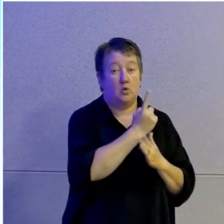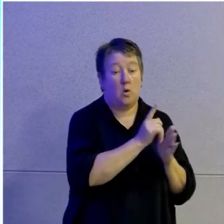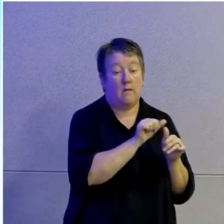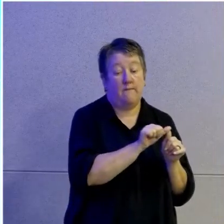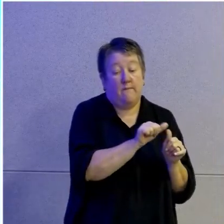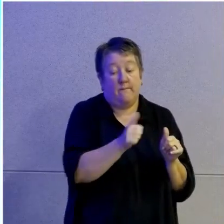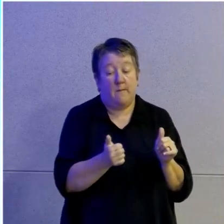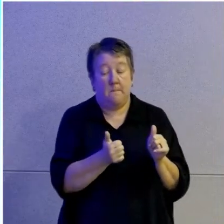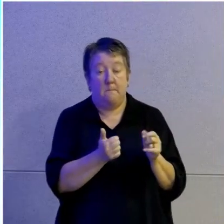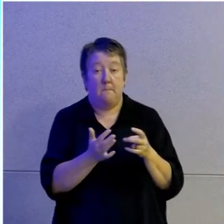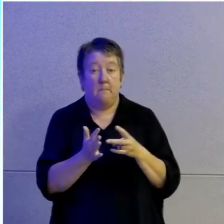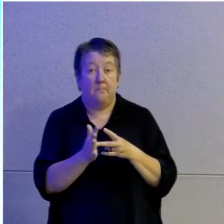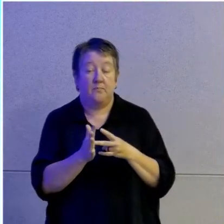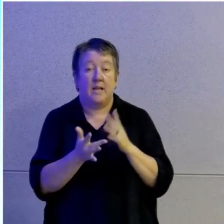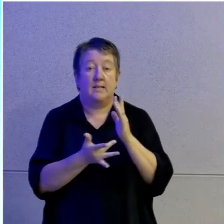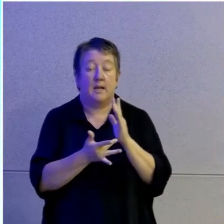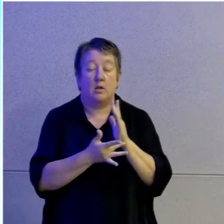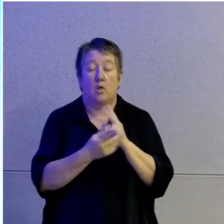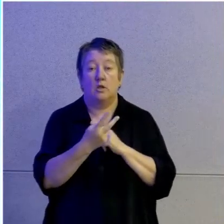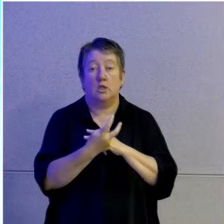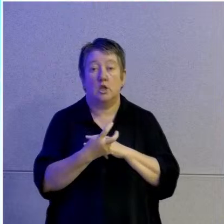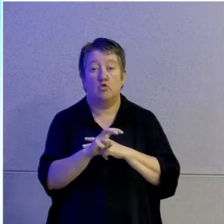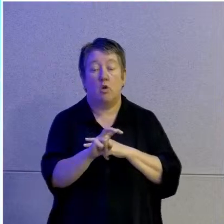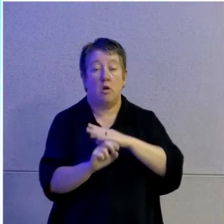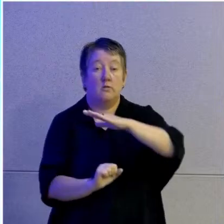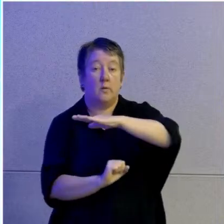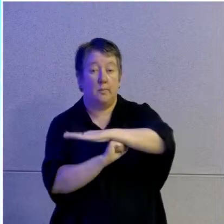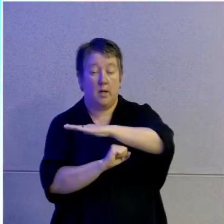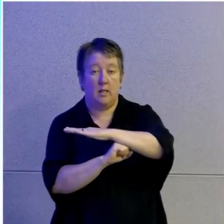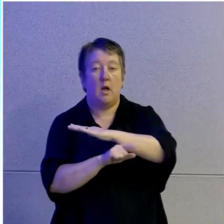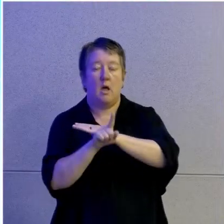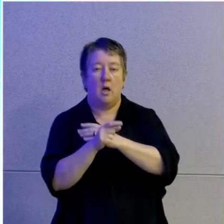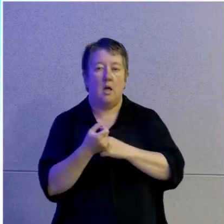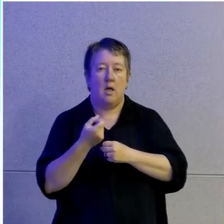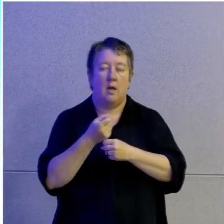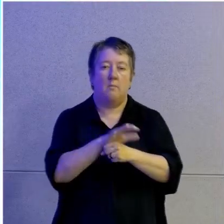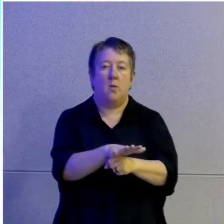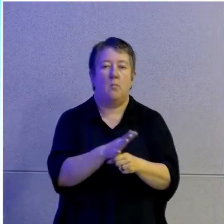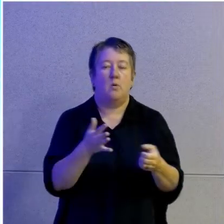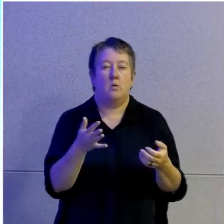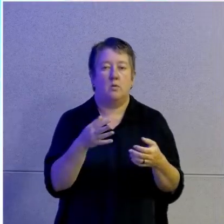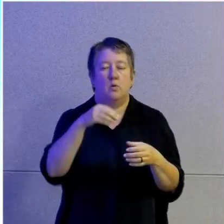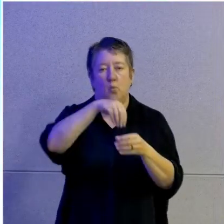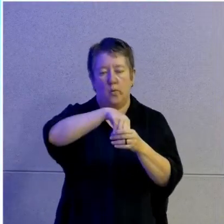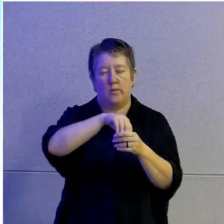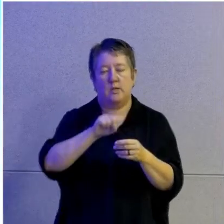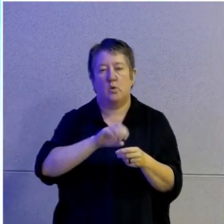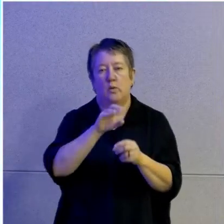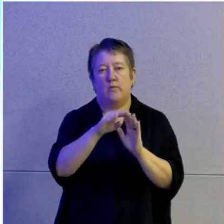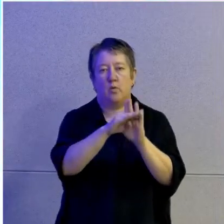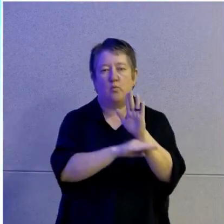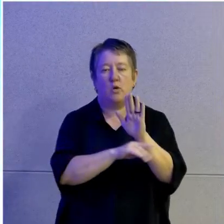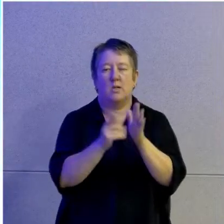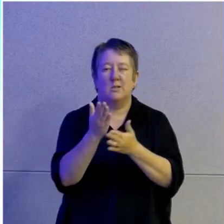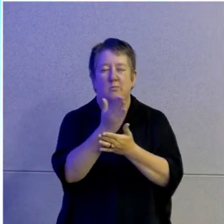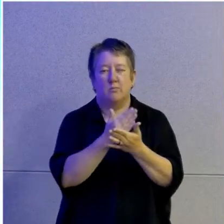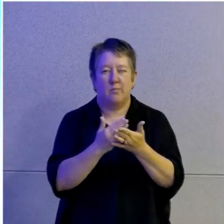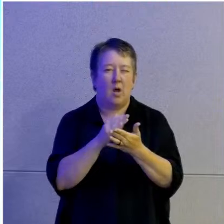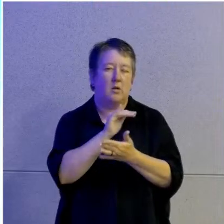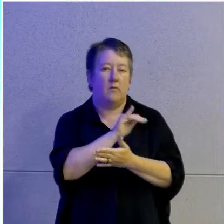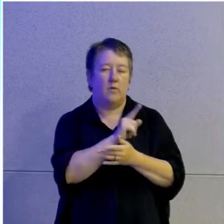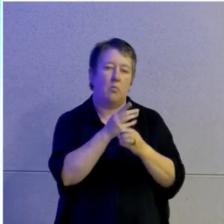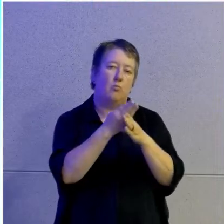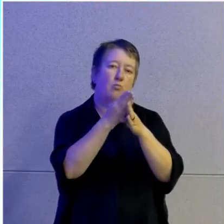the technology transfer pillar will be implemented within the South African program as part of the broader CHIP strategy